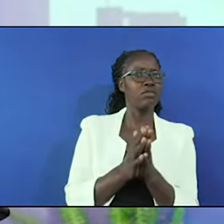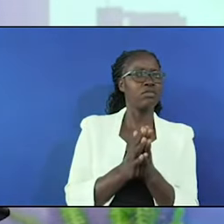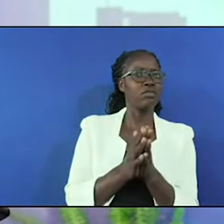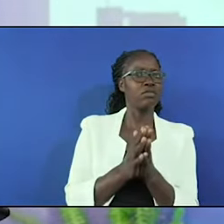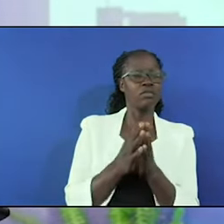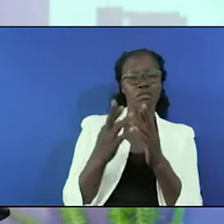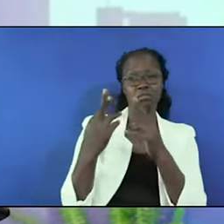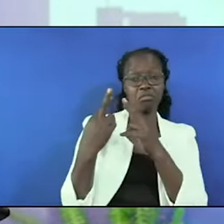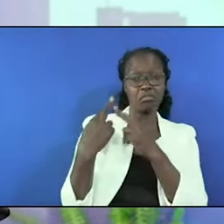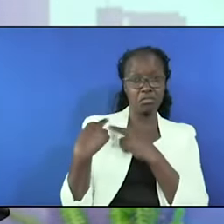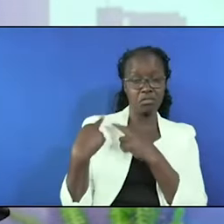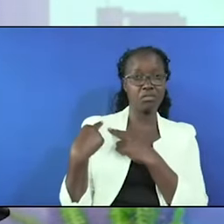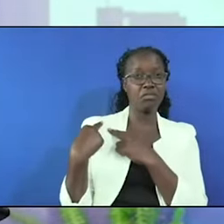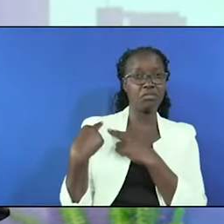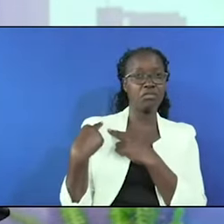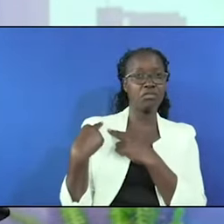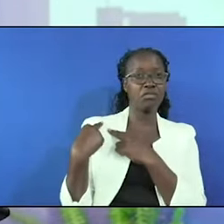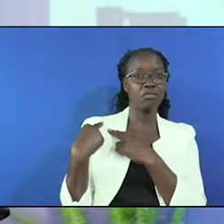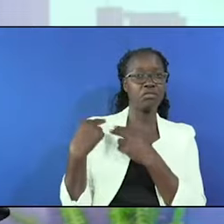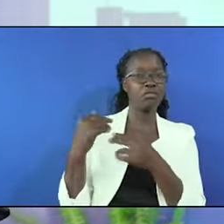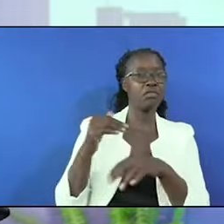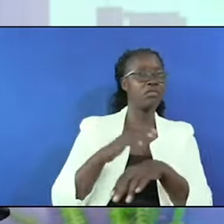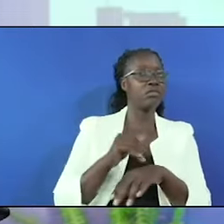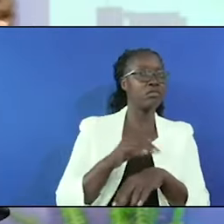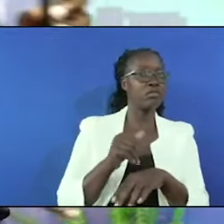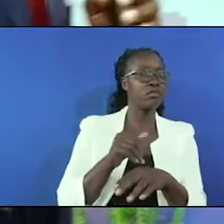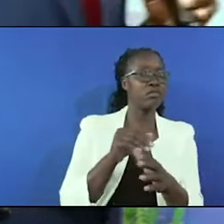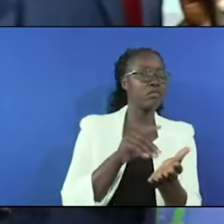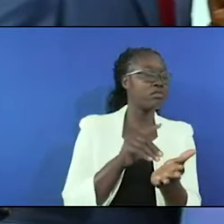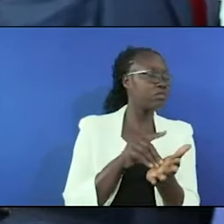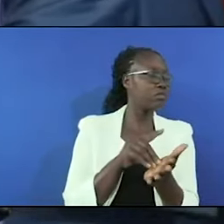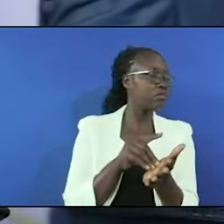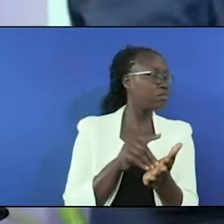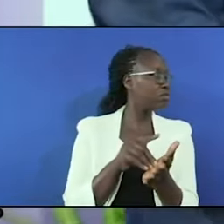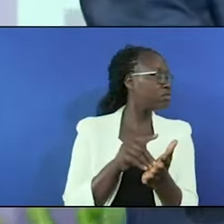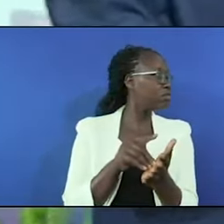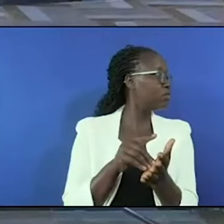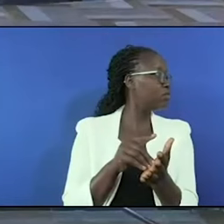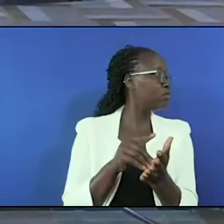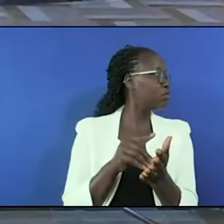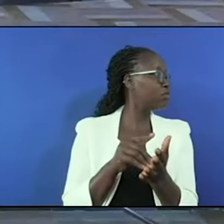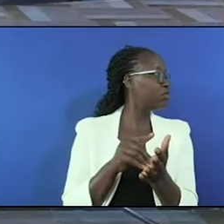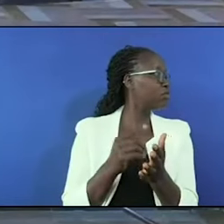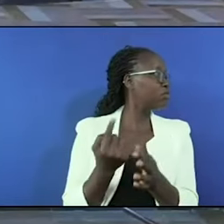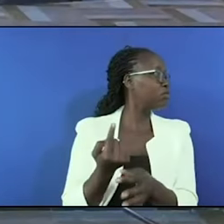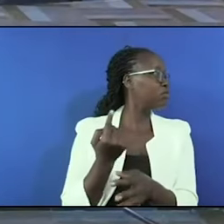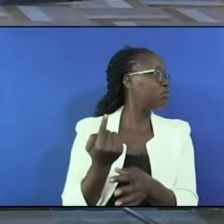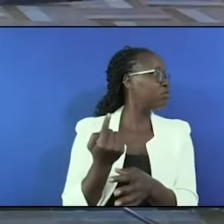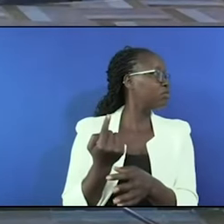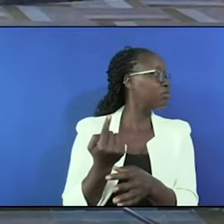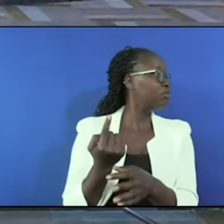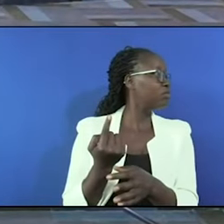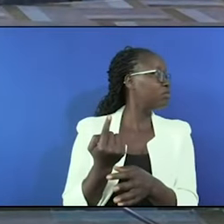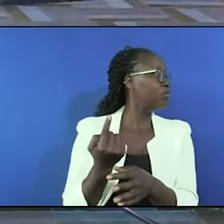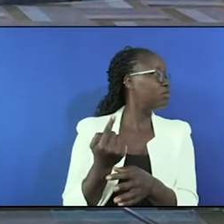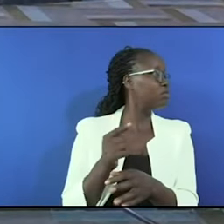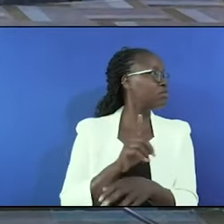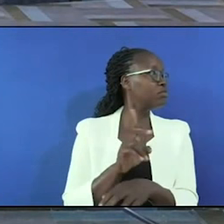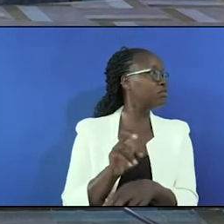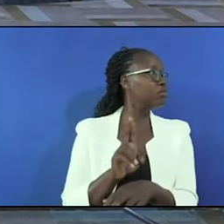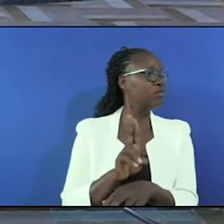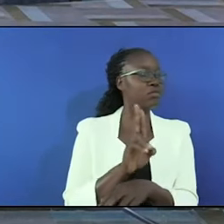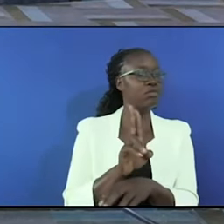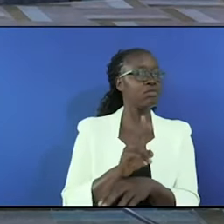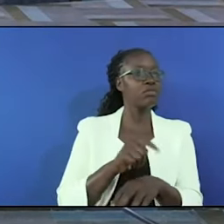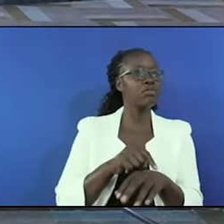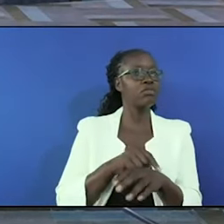the mandate to be called doctor alone, to use the name doctor